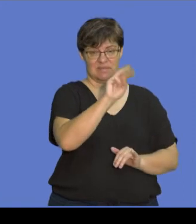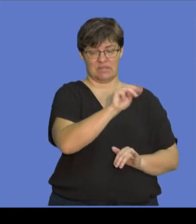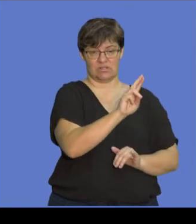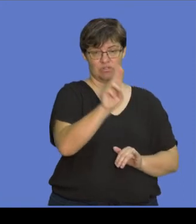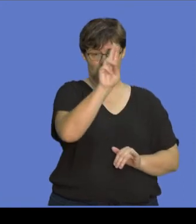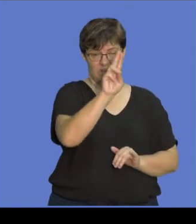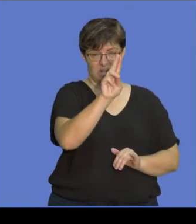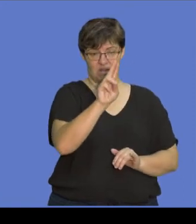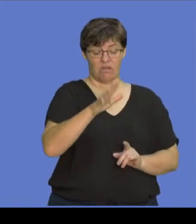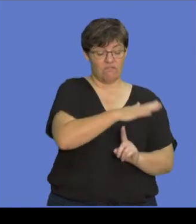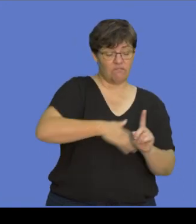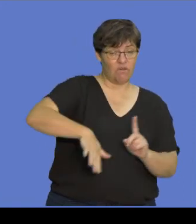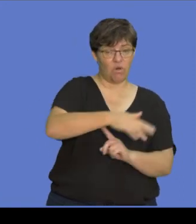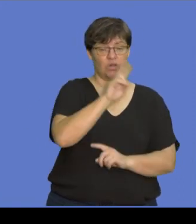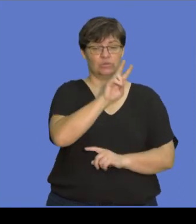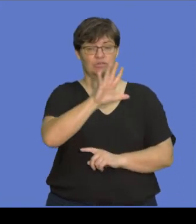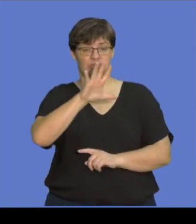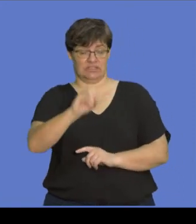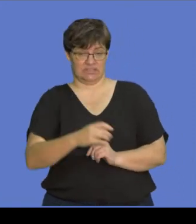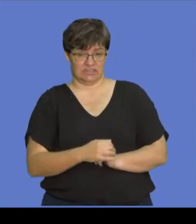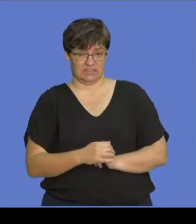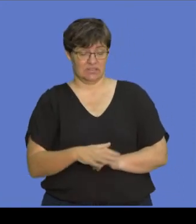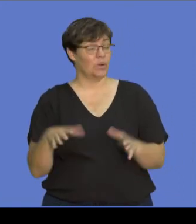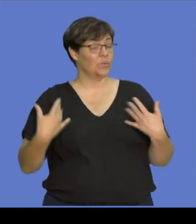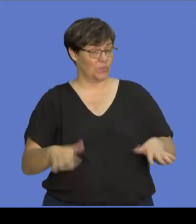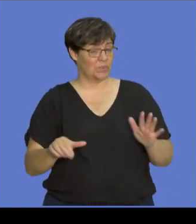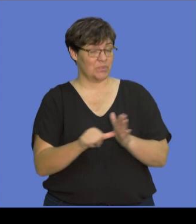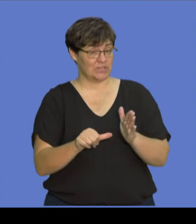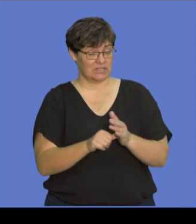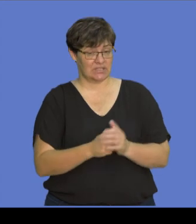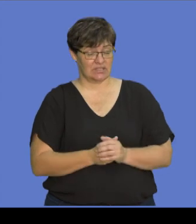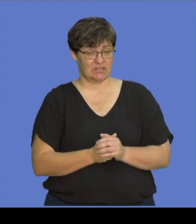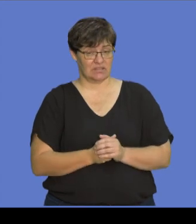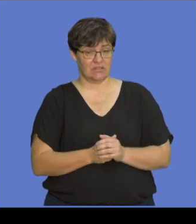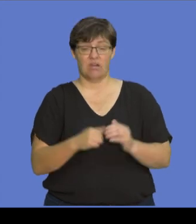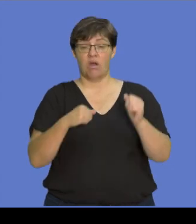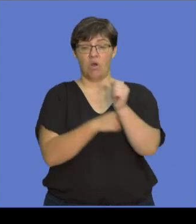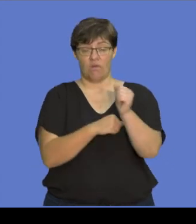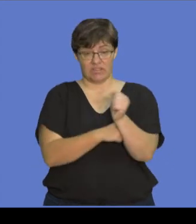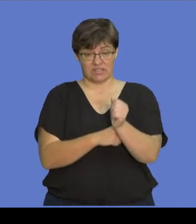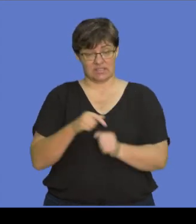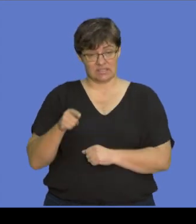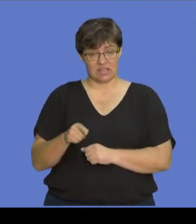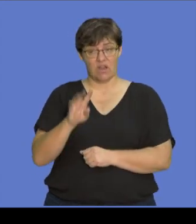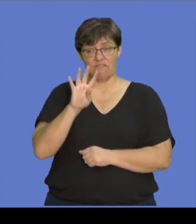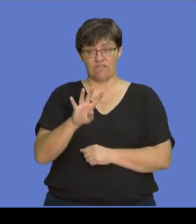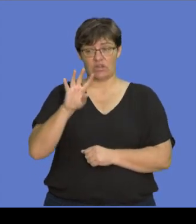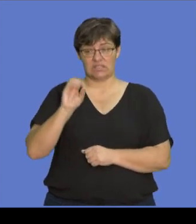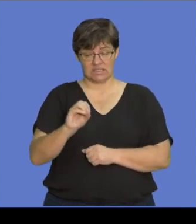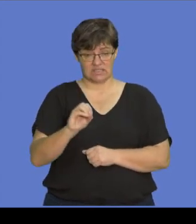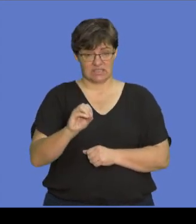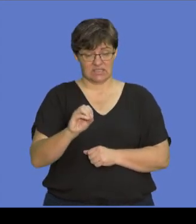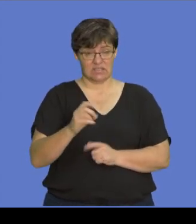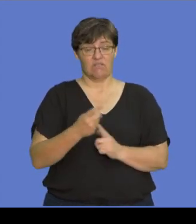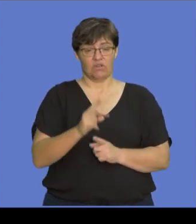meters of a total of 250. Very important. Your office occupies 40 of a total